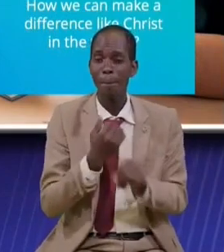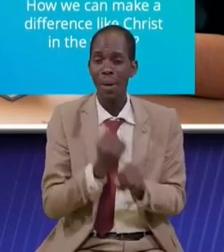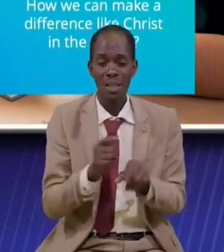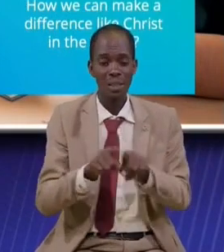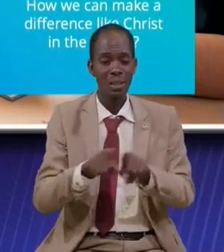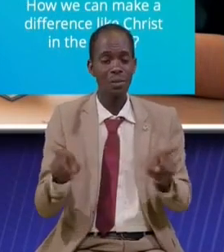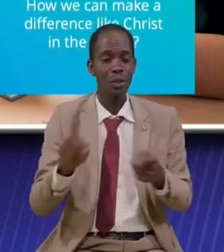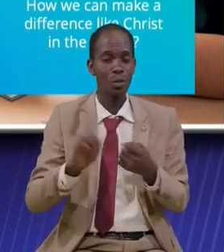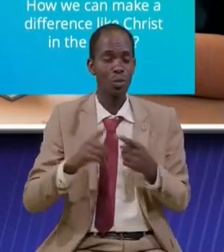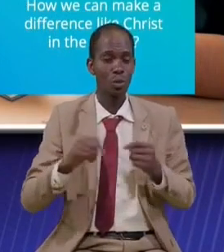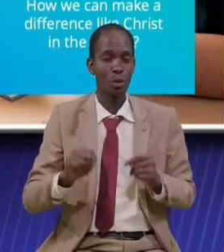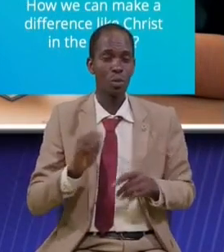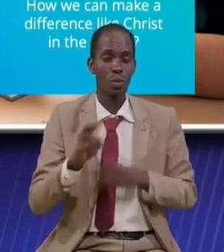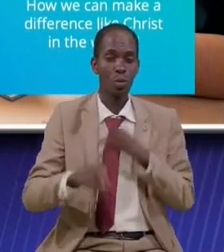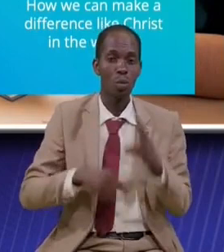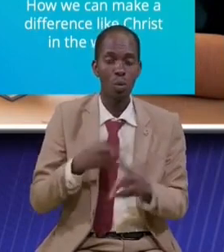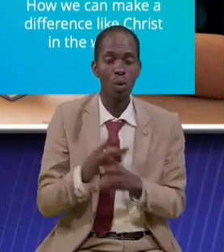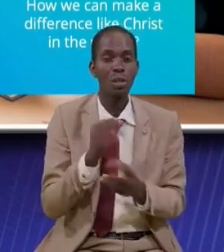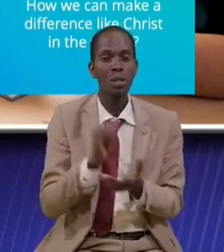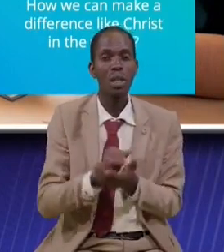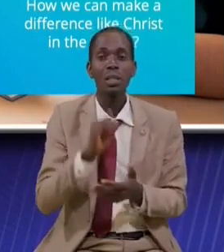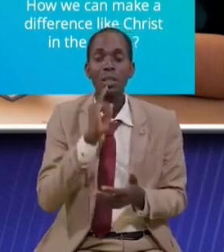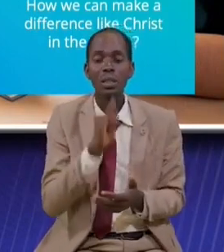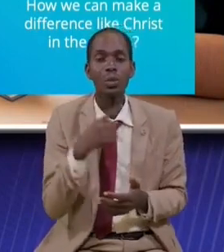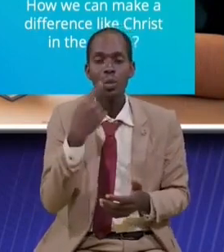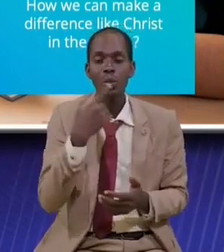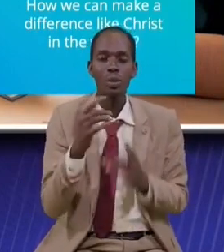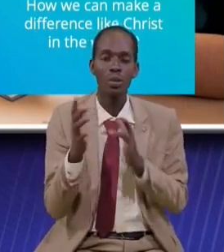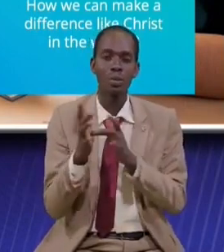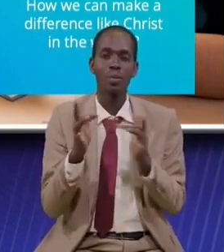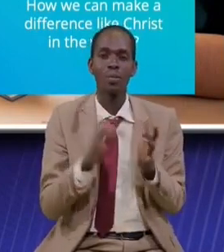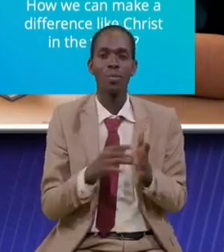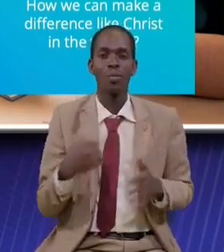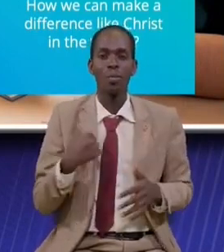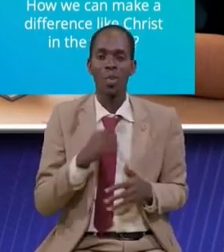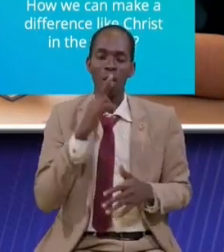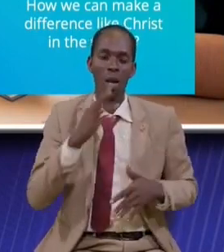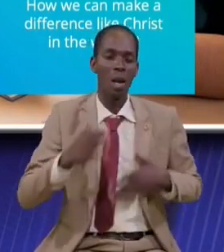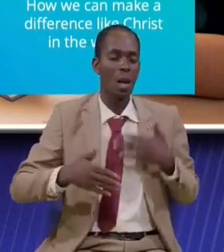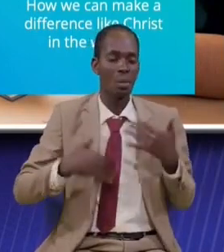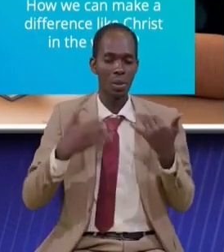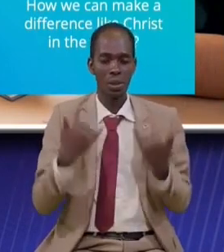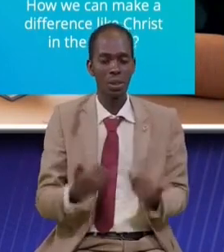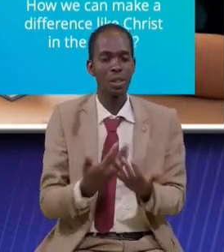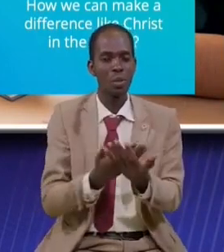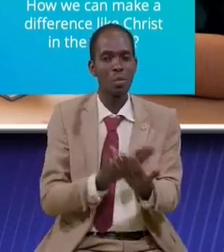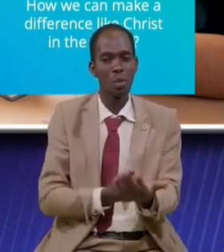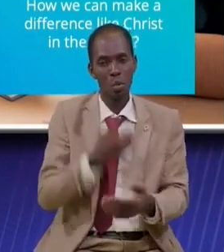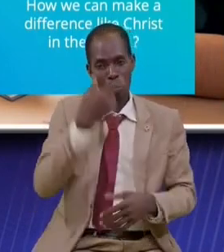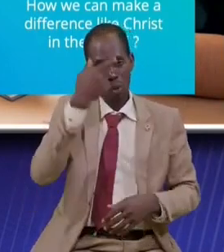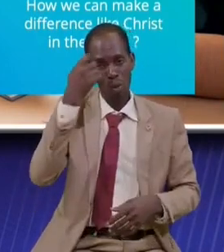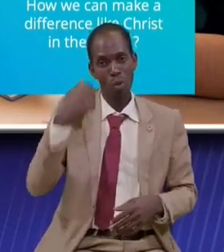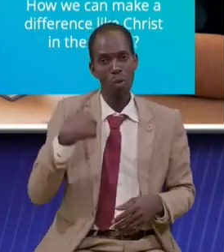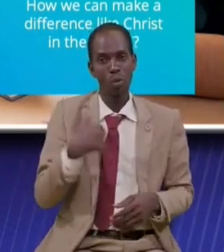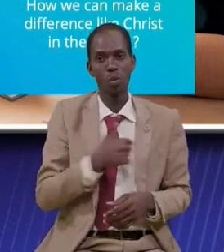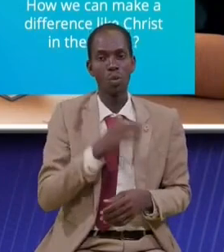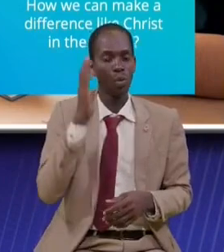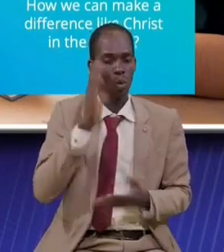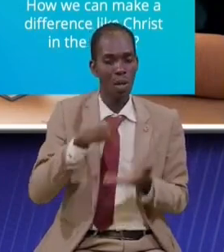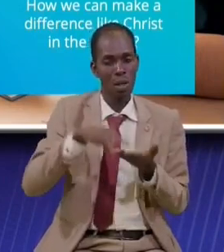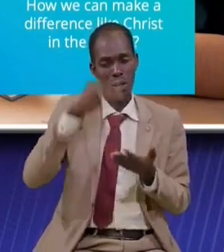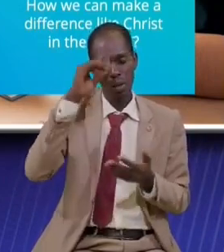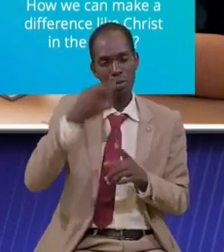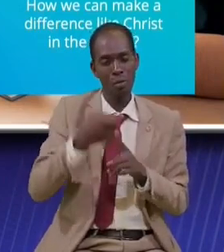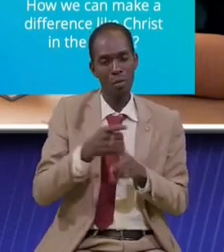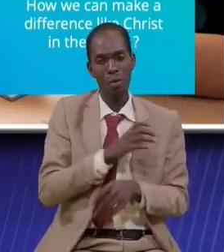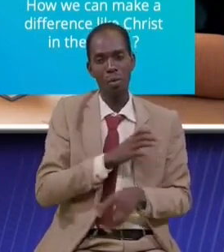is the person of Jesus. And we're so excited this morning because we're going to learn from this character, and we're going to really